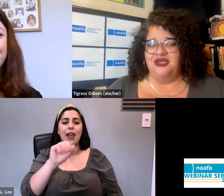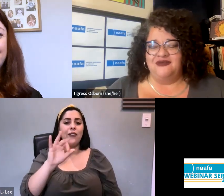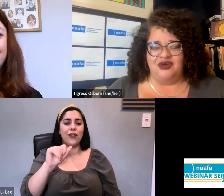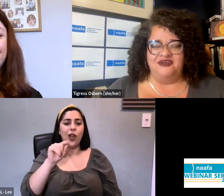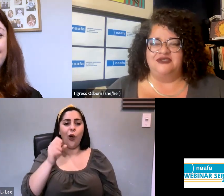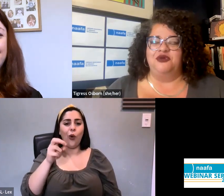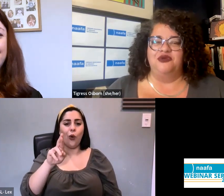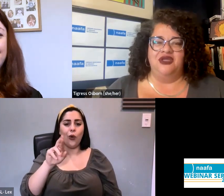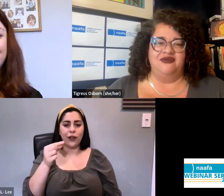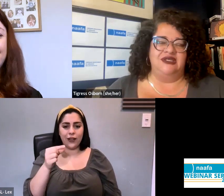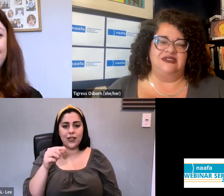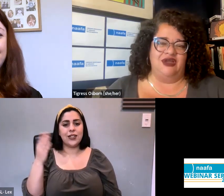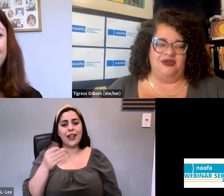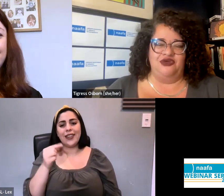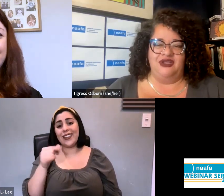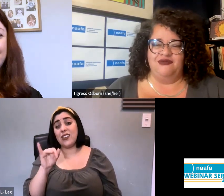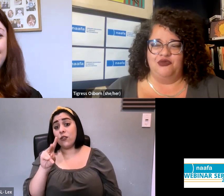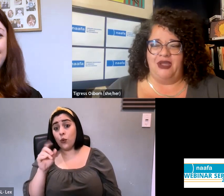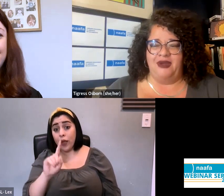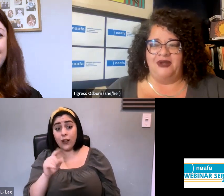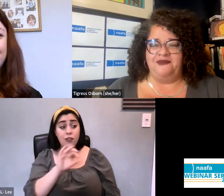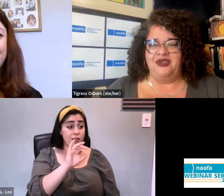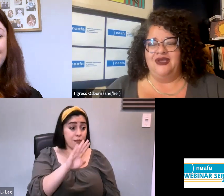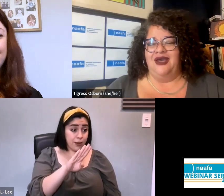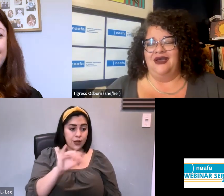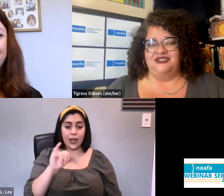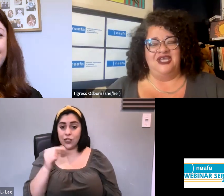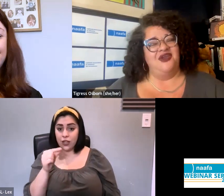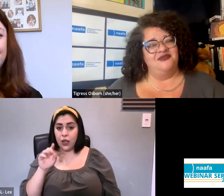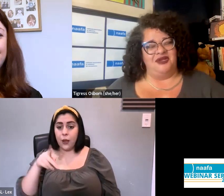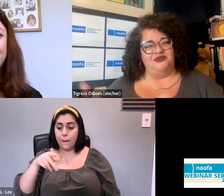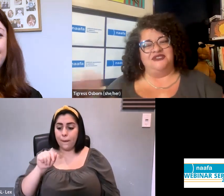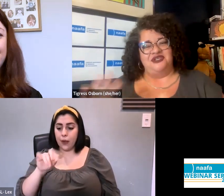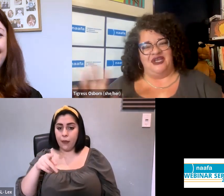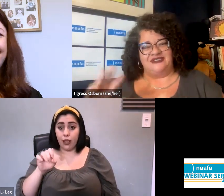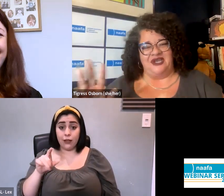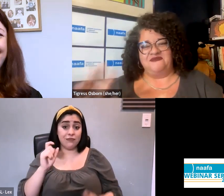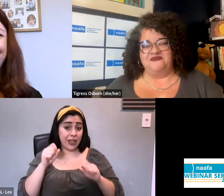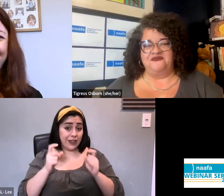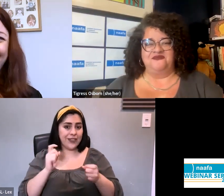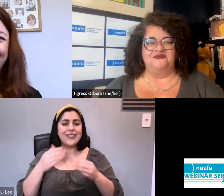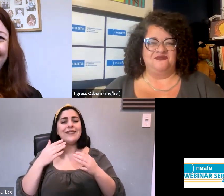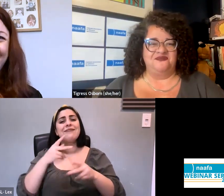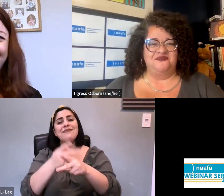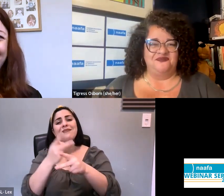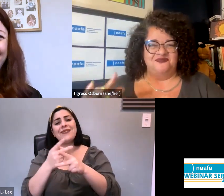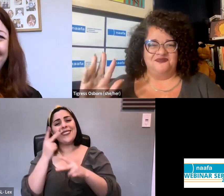nafa.org/give. You can give on Facebook, you can give on Instagram, and you can give through PayPal. Take care, everybody. We'll see you next time.